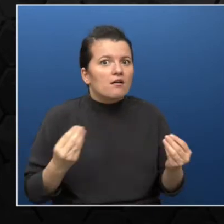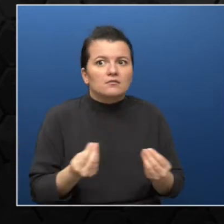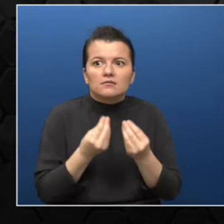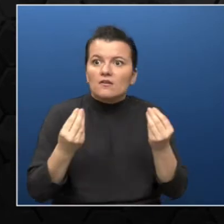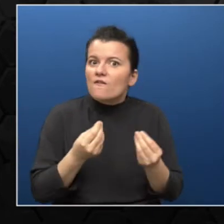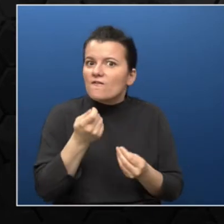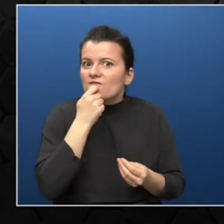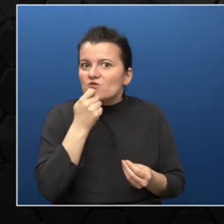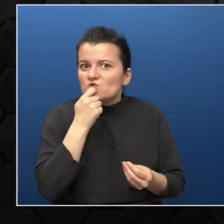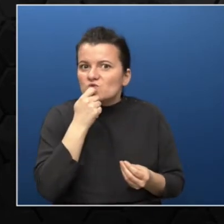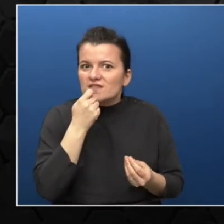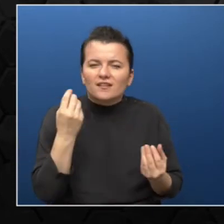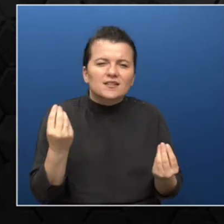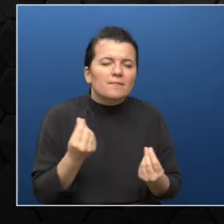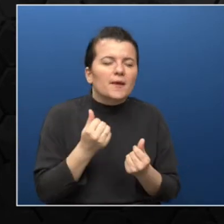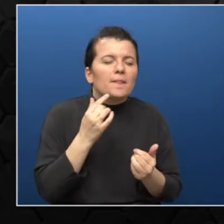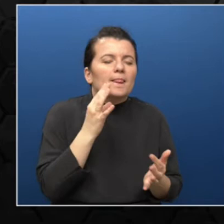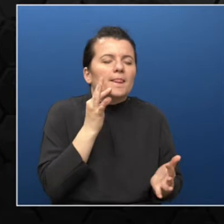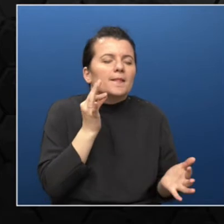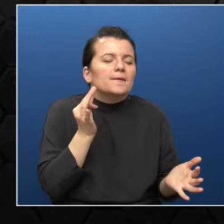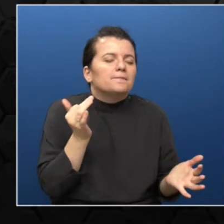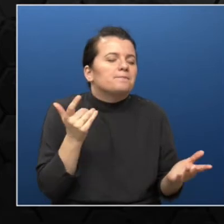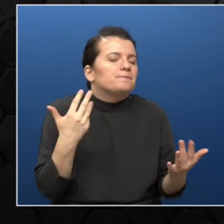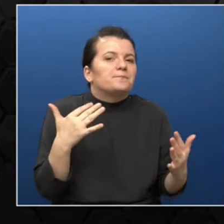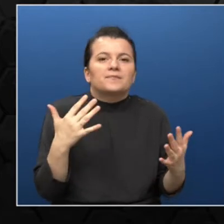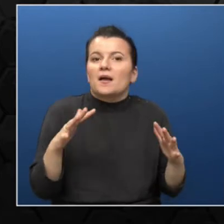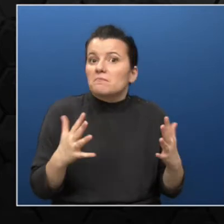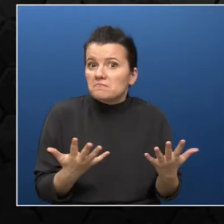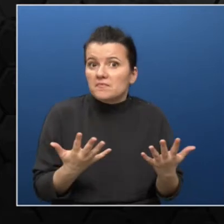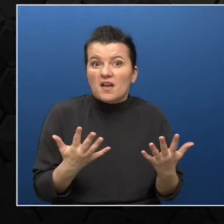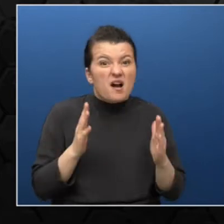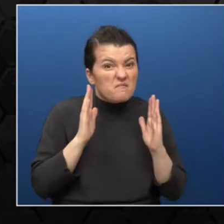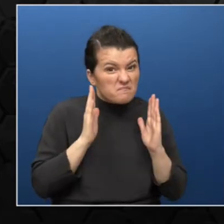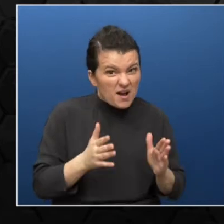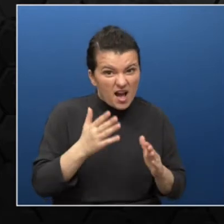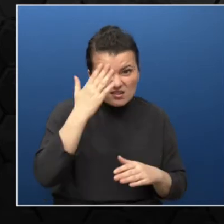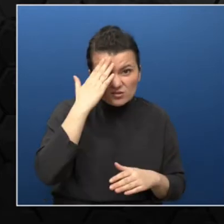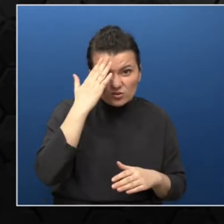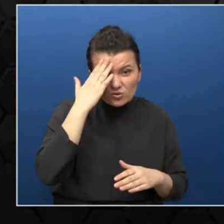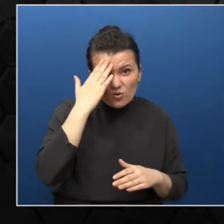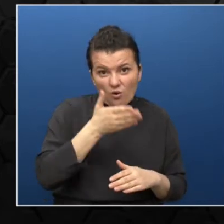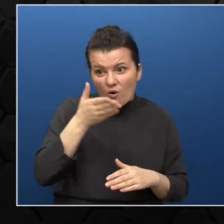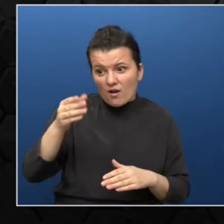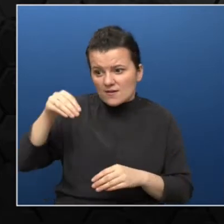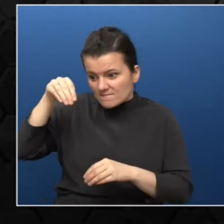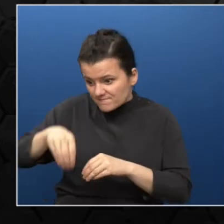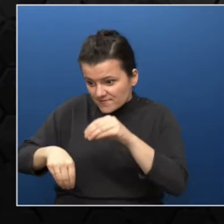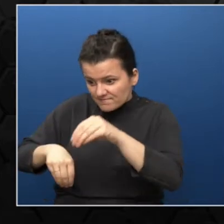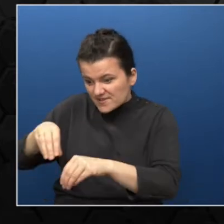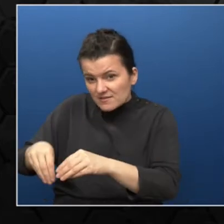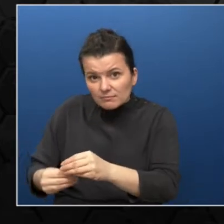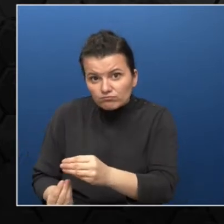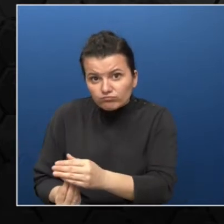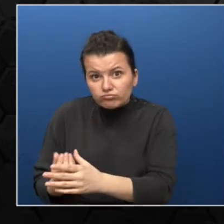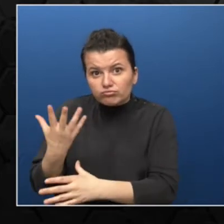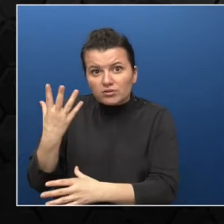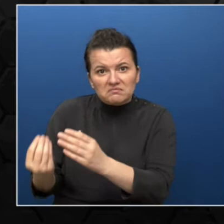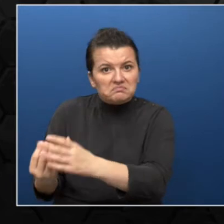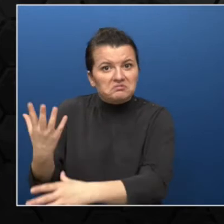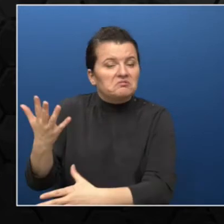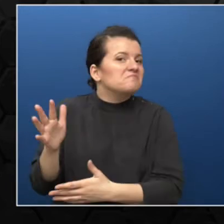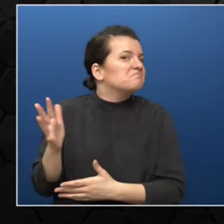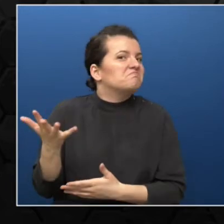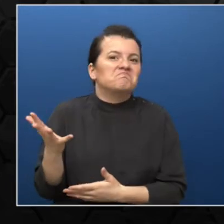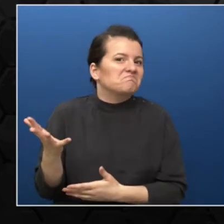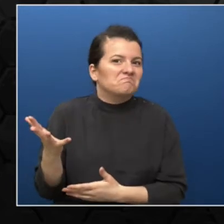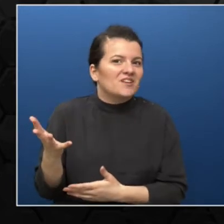meal, we are not necessarily interested in growing our own foods. And it is a blessing that we